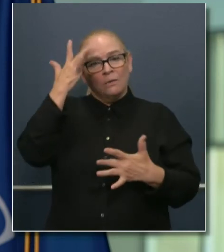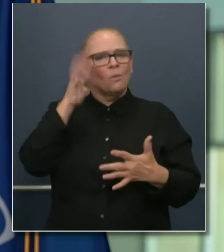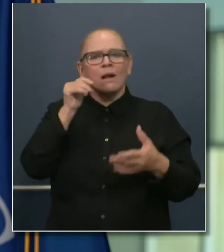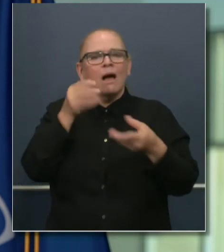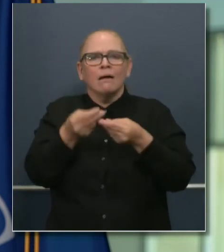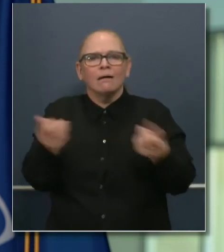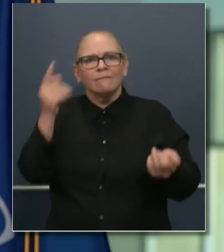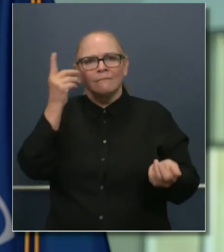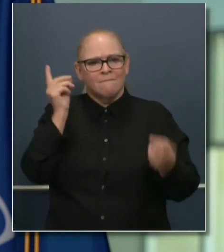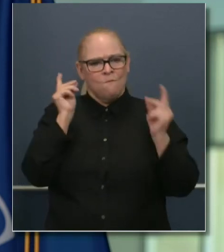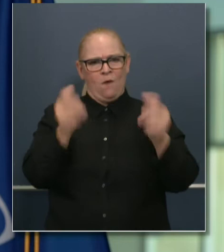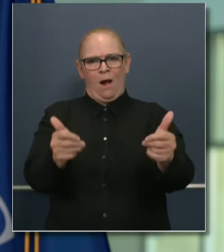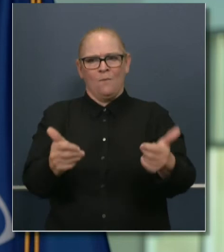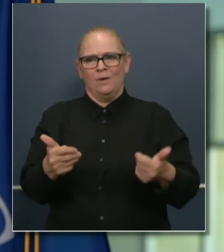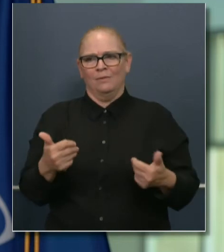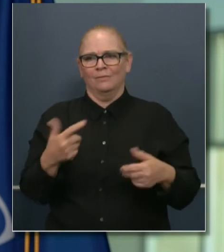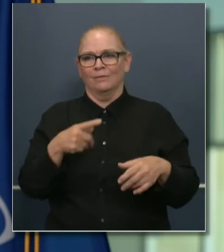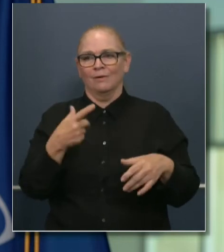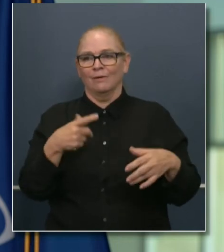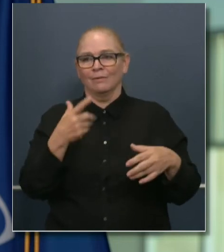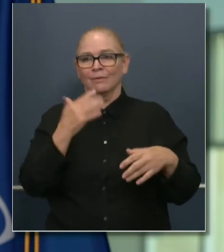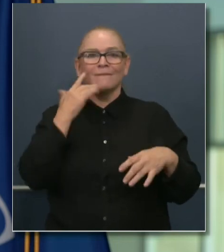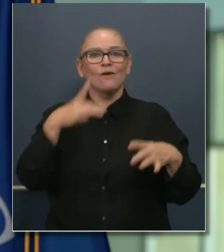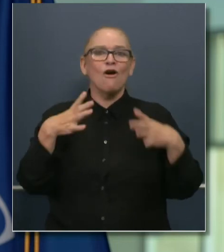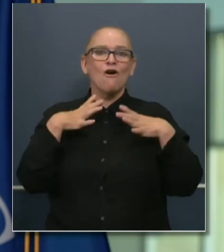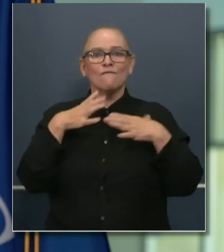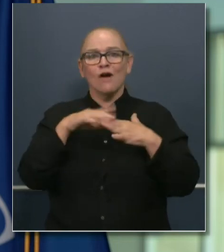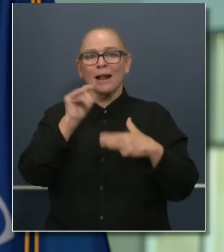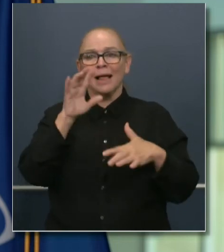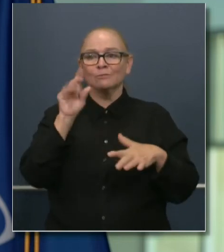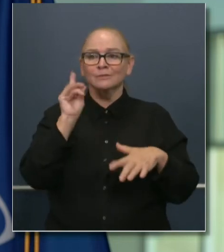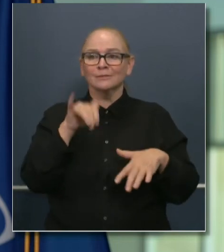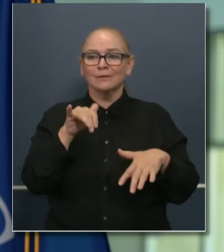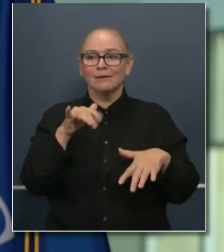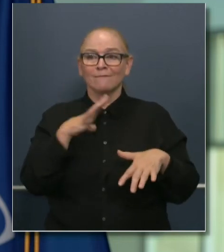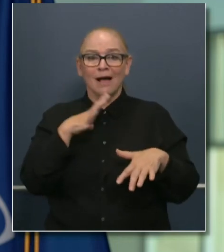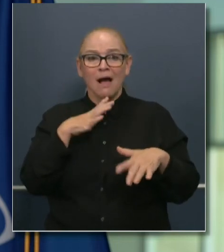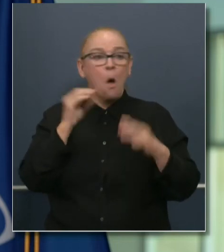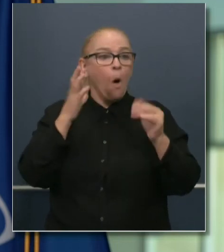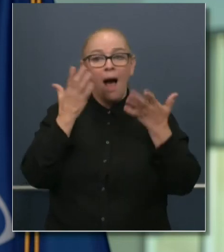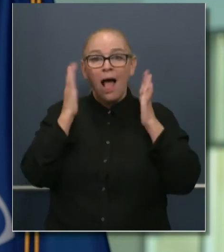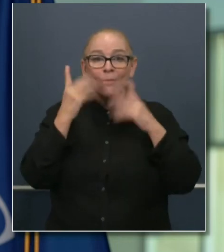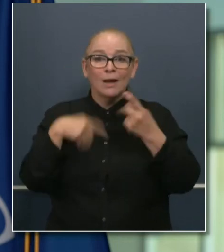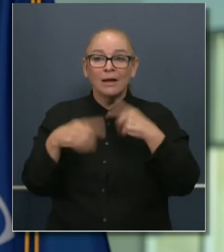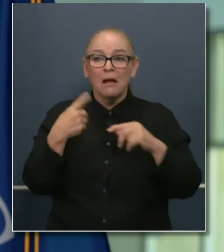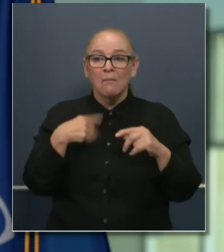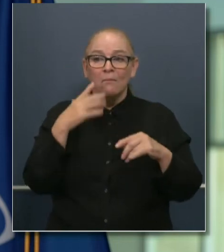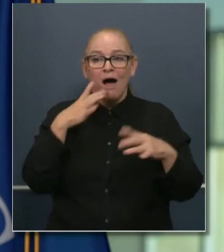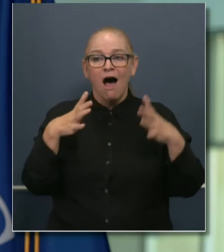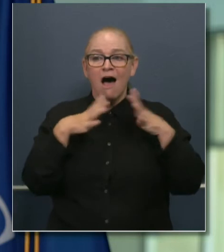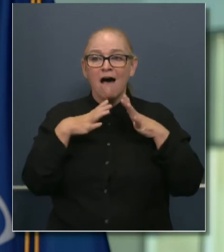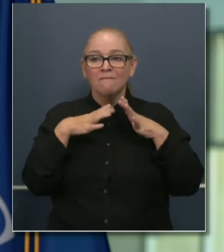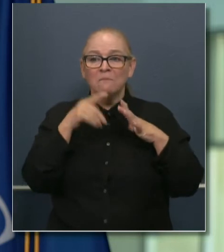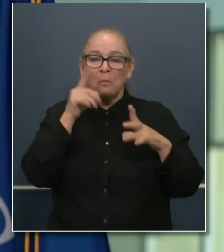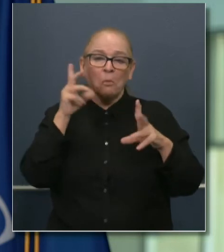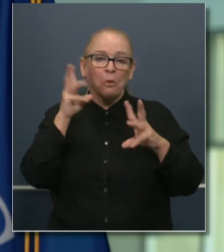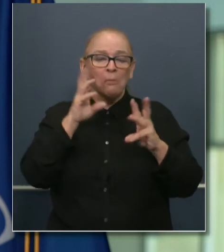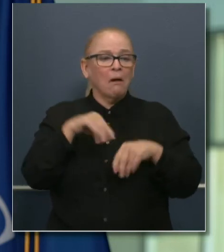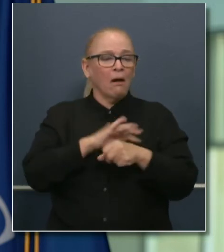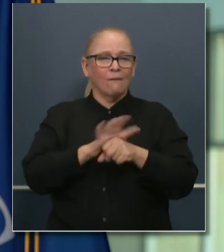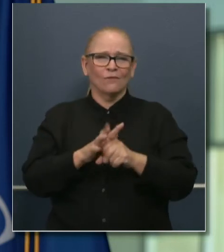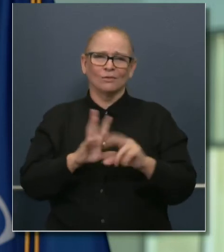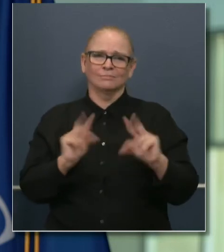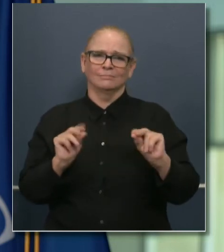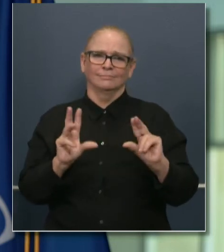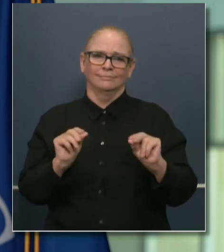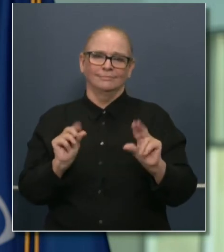take Labor Day weekend off. It's not going to take Halloween off or the holidays off until we have